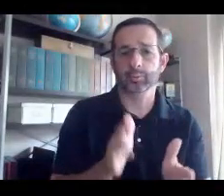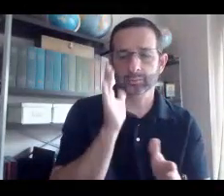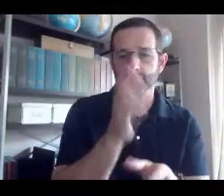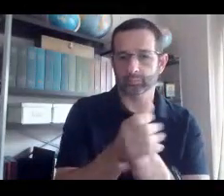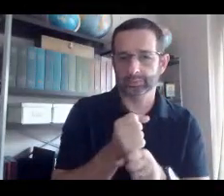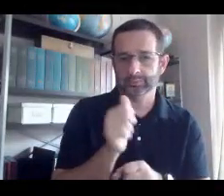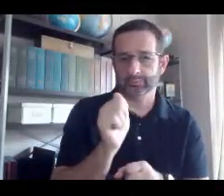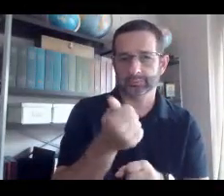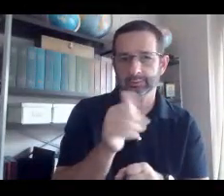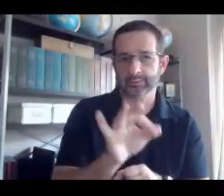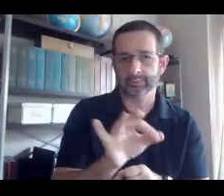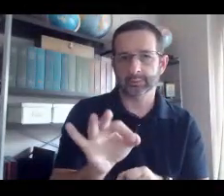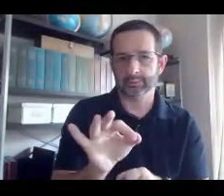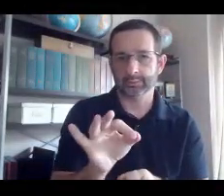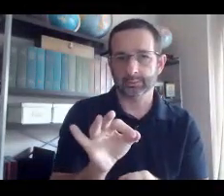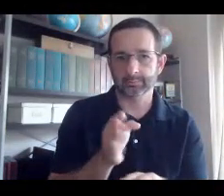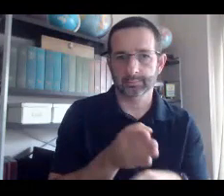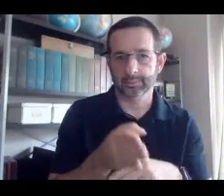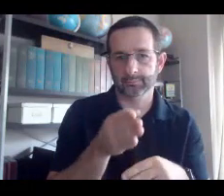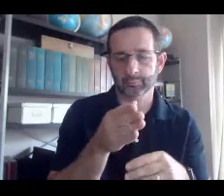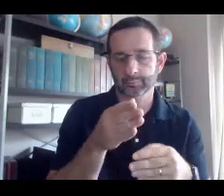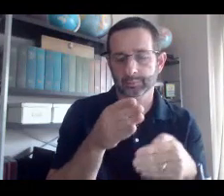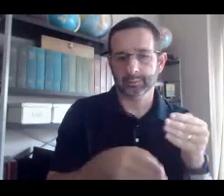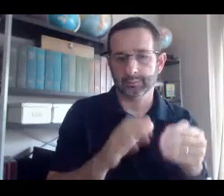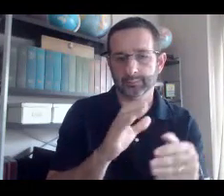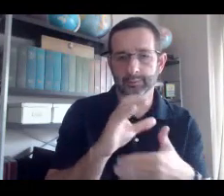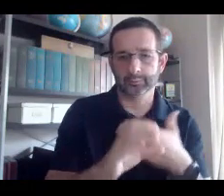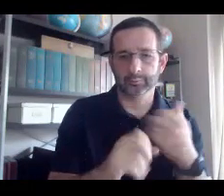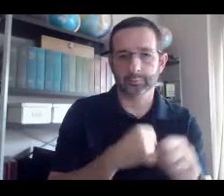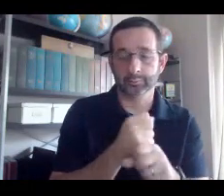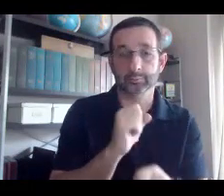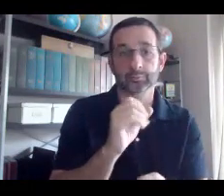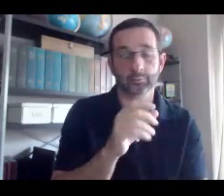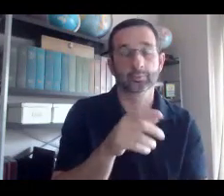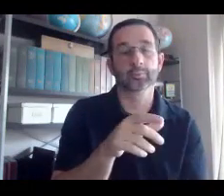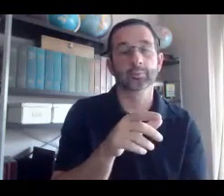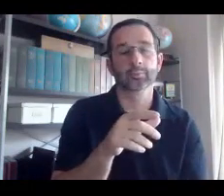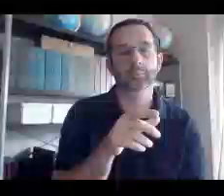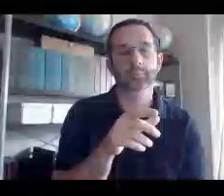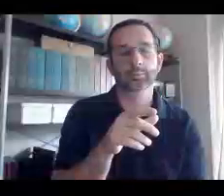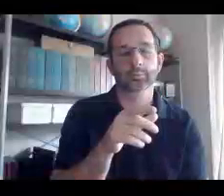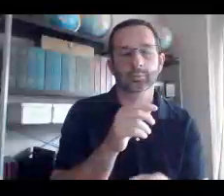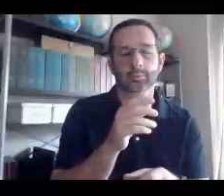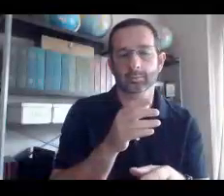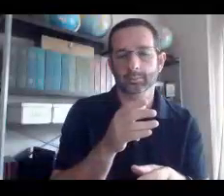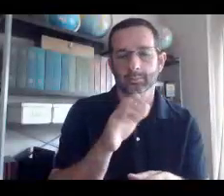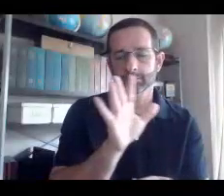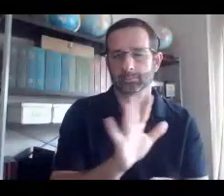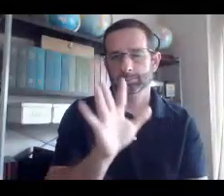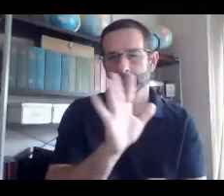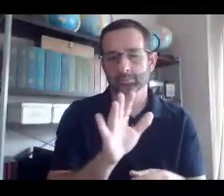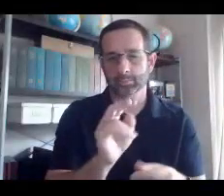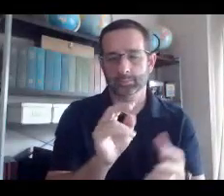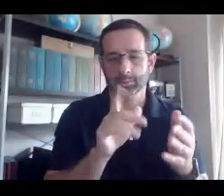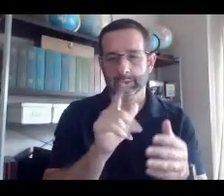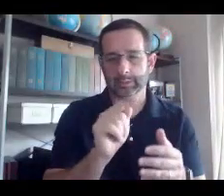taxable income, so all awardees will receive a 1099 at the end of the calendar year.